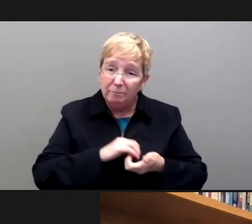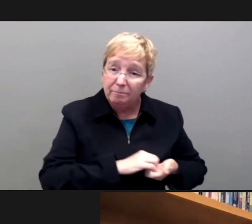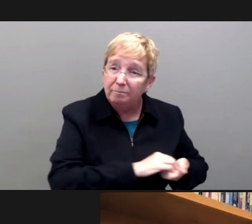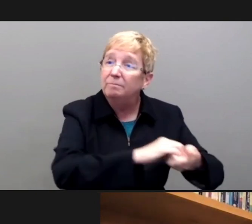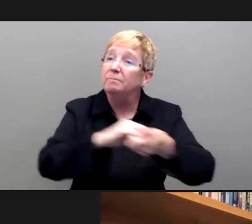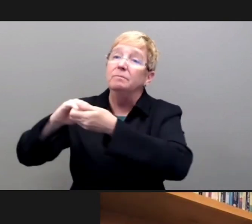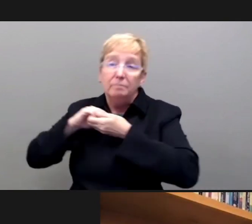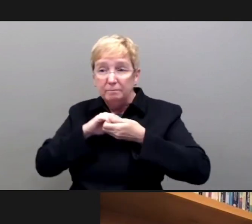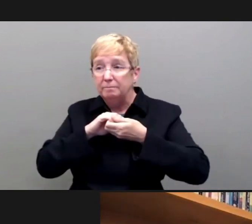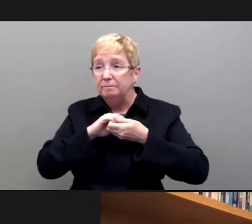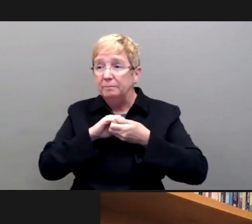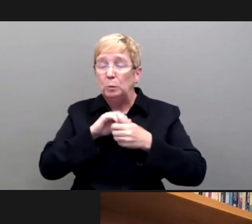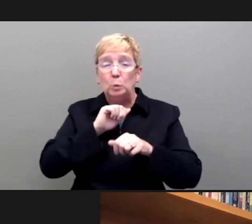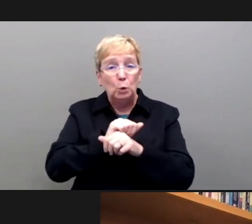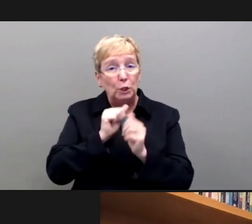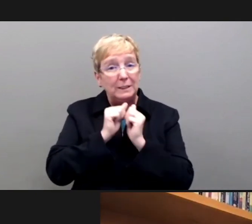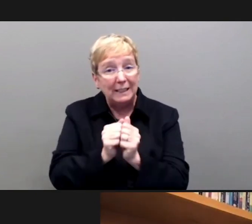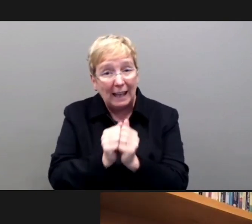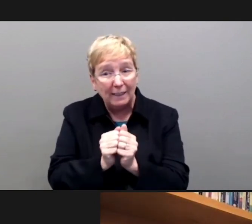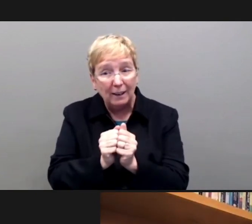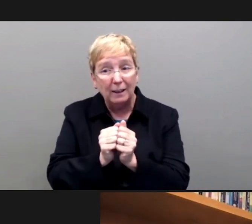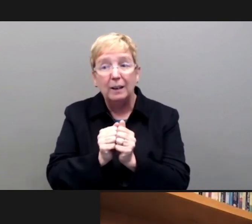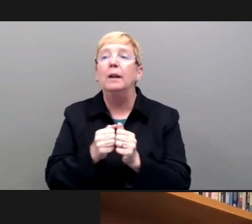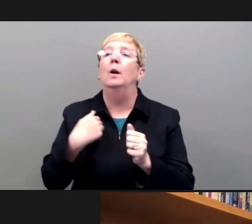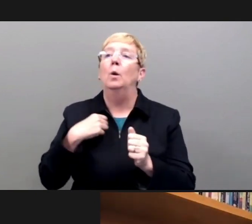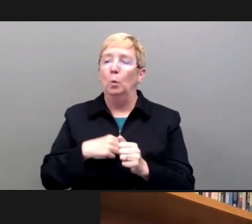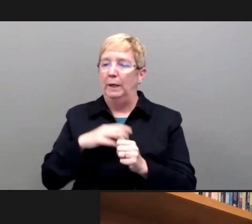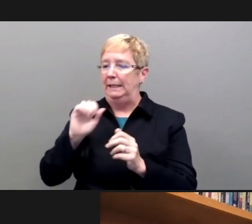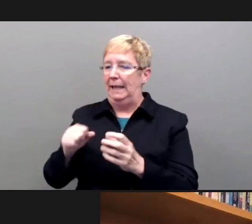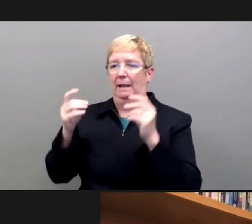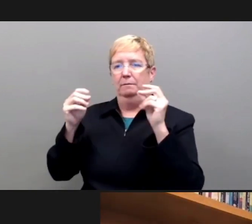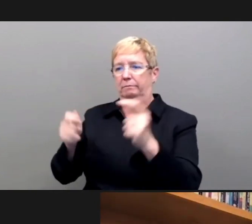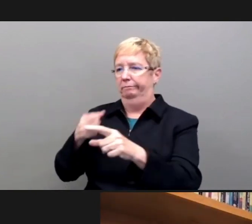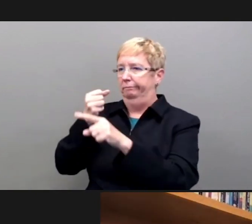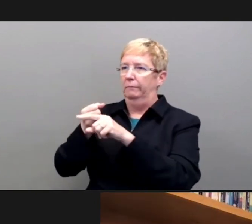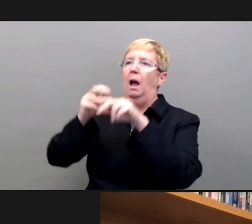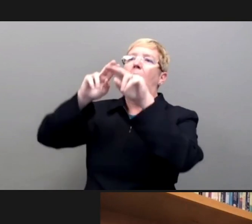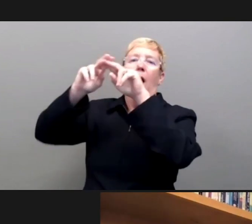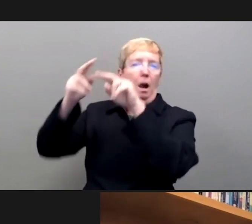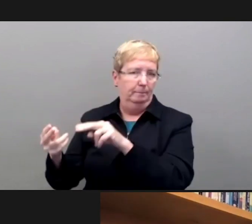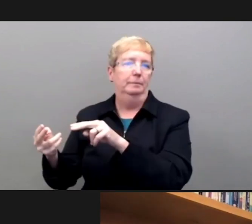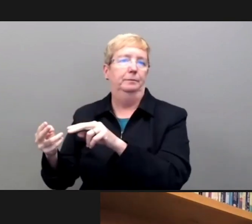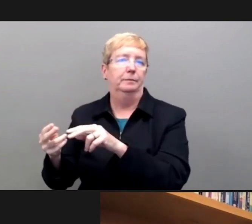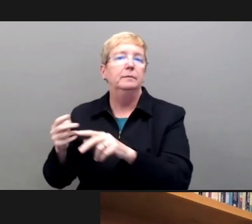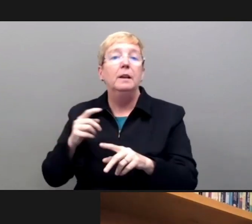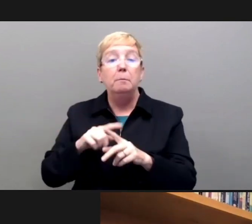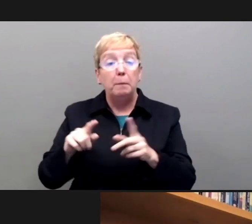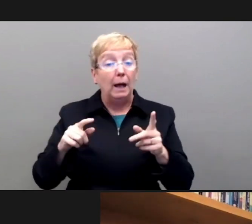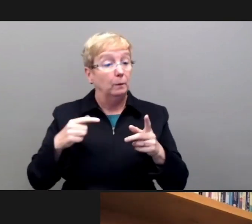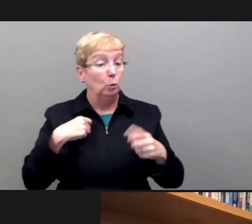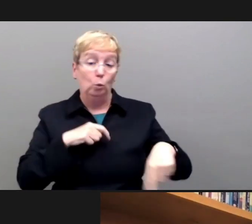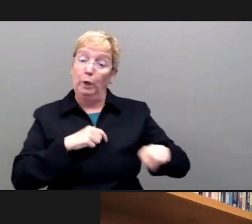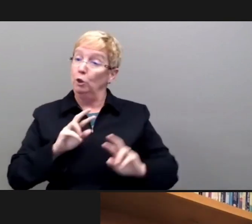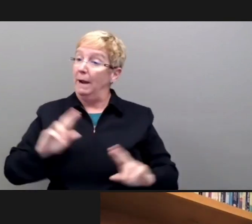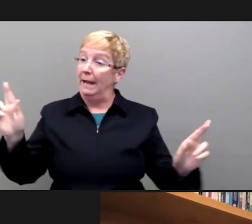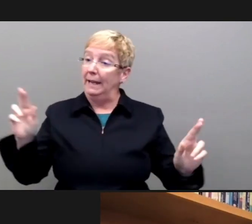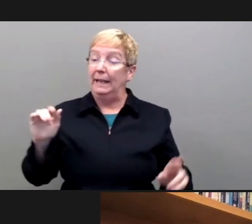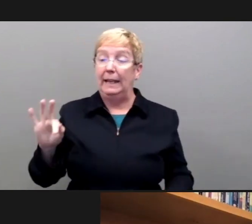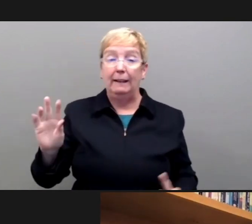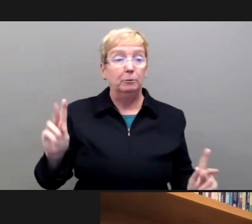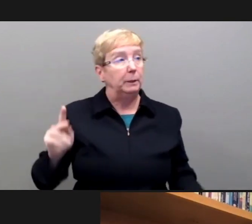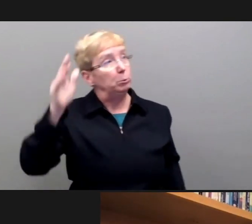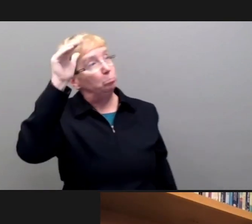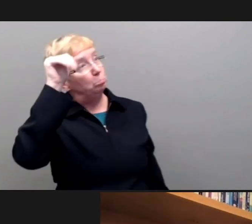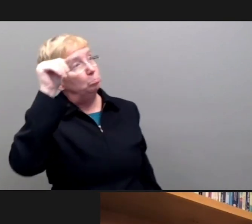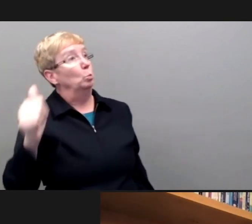quicker we see, right, the impacts of the decisions that we make. But we will be prepared to enforce, and I'm sure